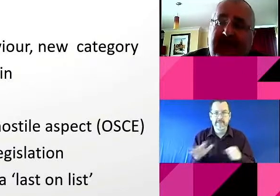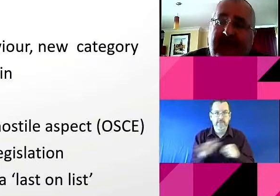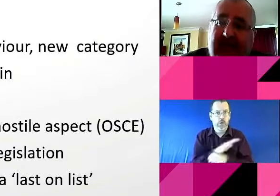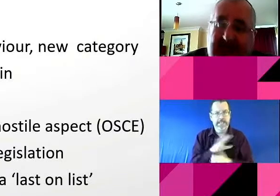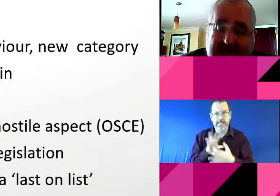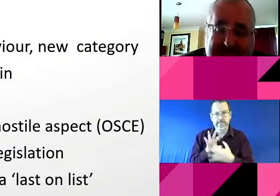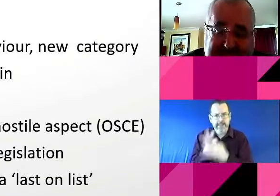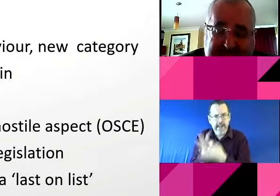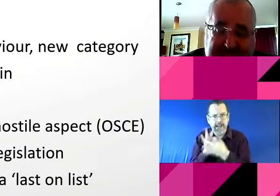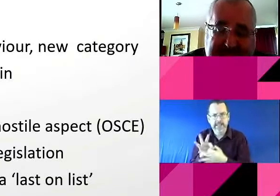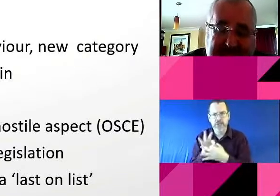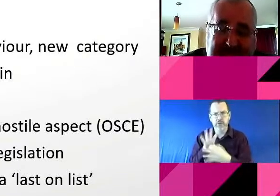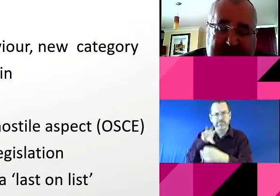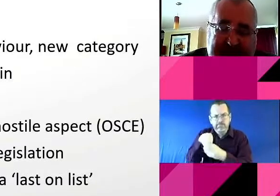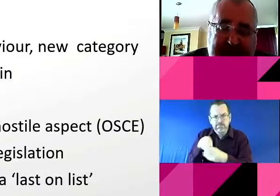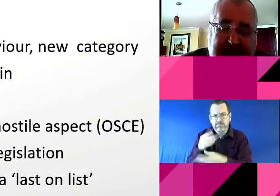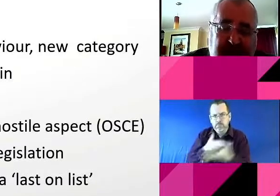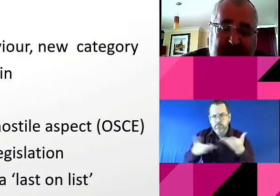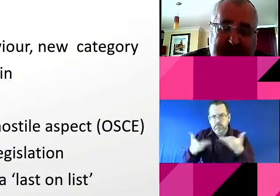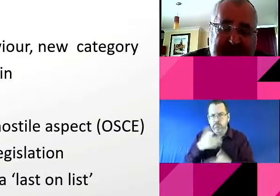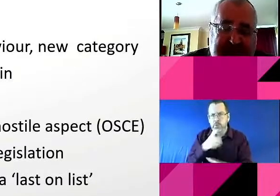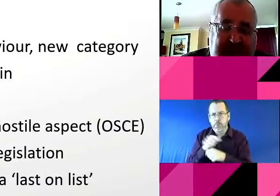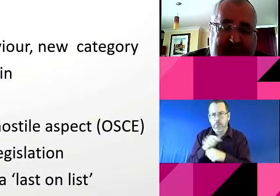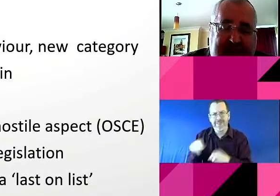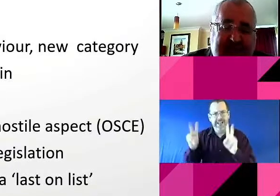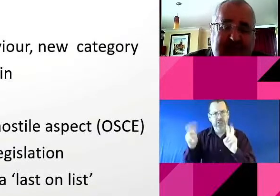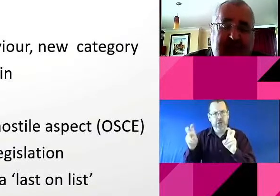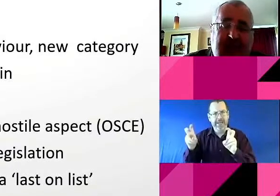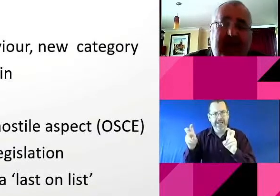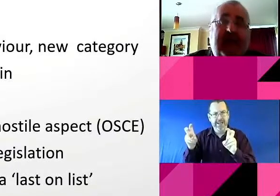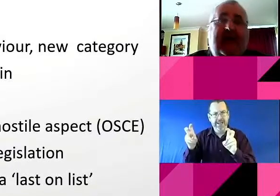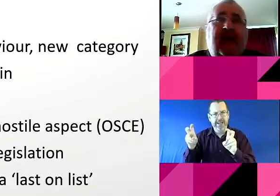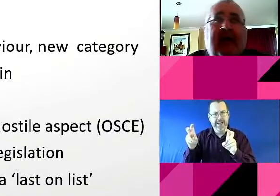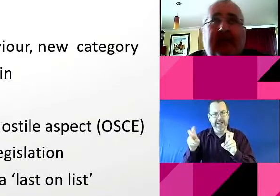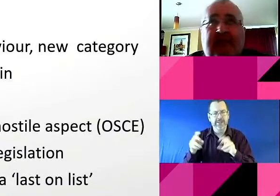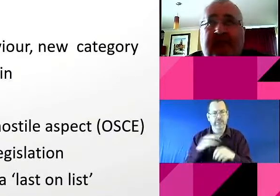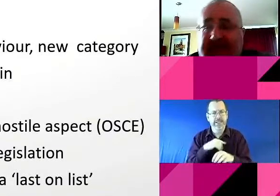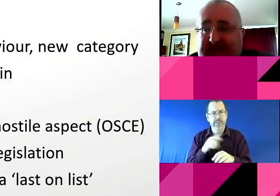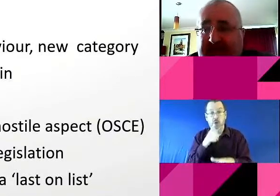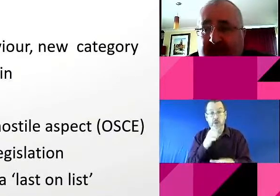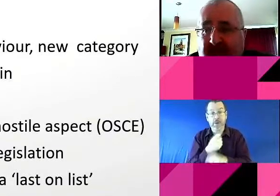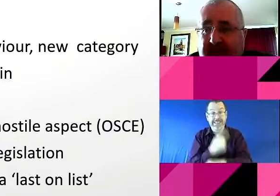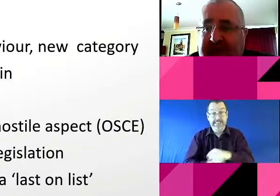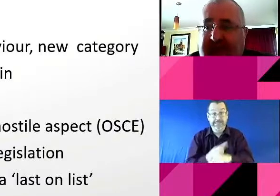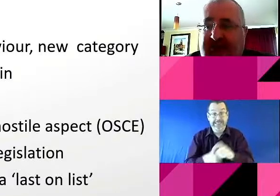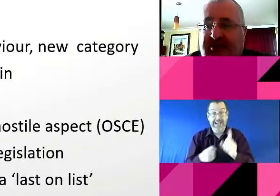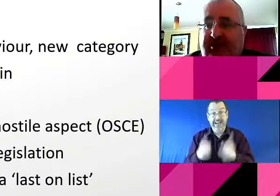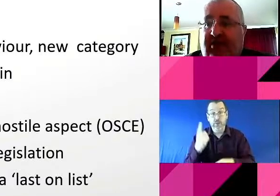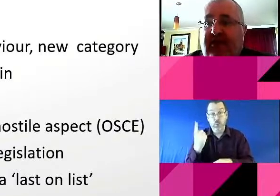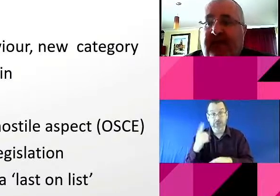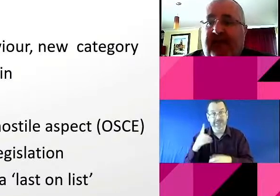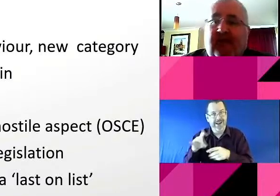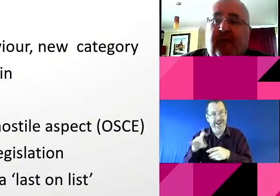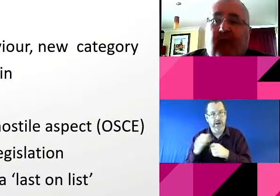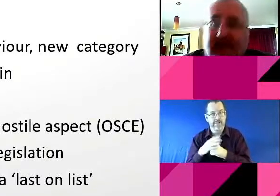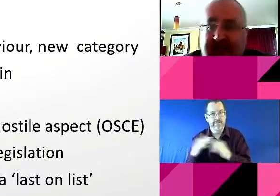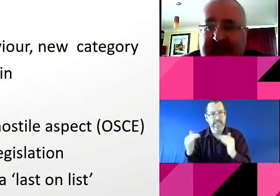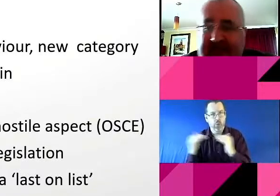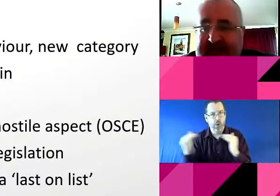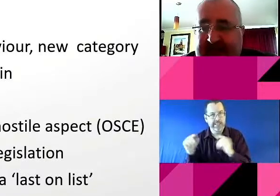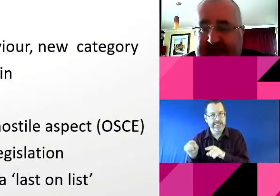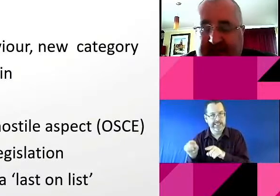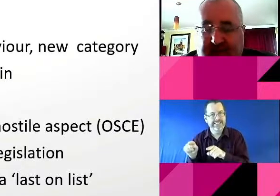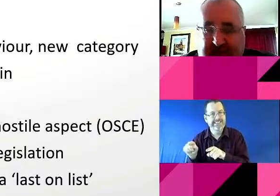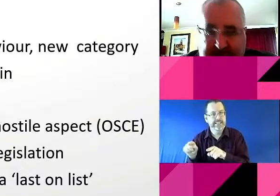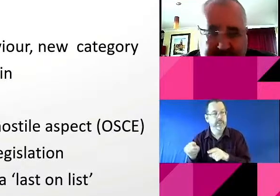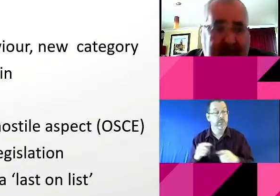within disability as an equality strand. Now, we could spend the whole session talking about, well, what